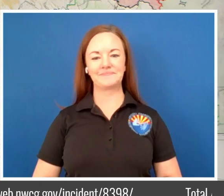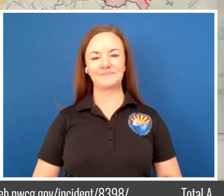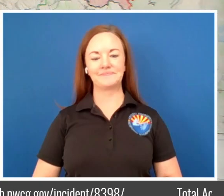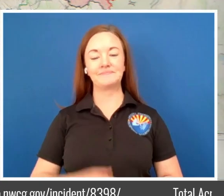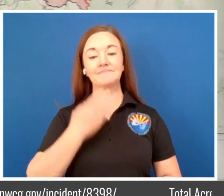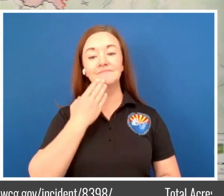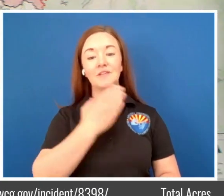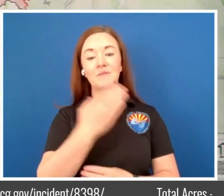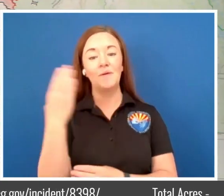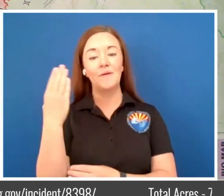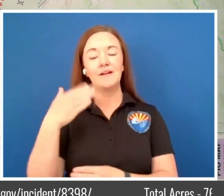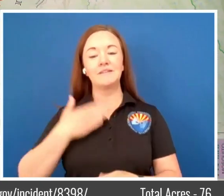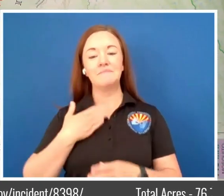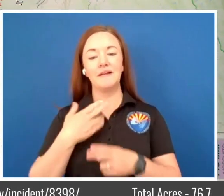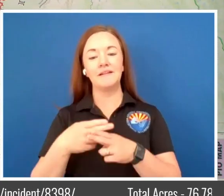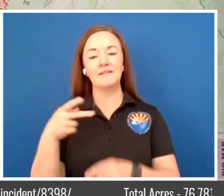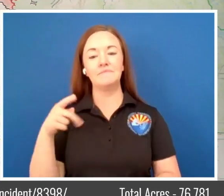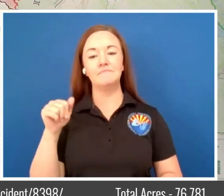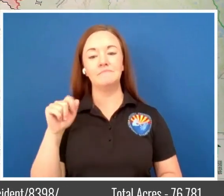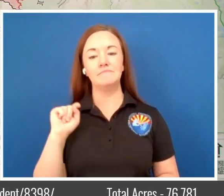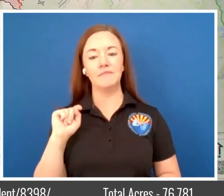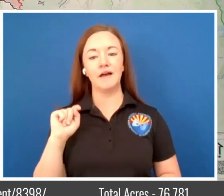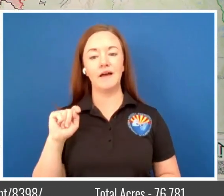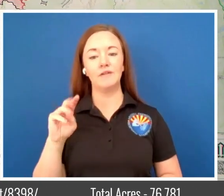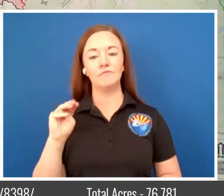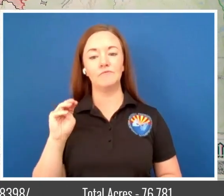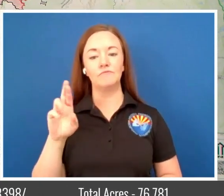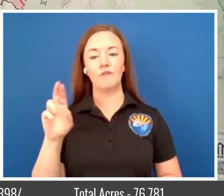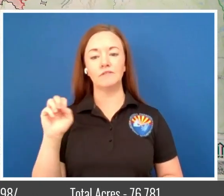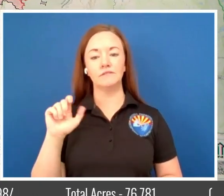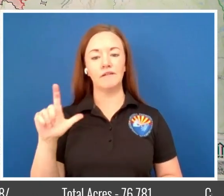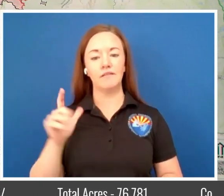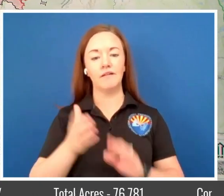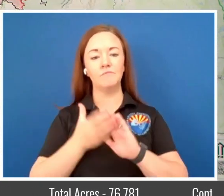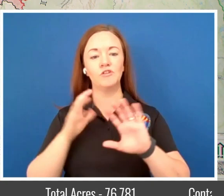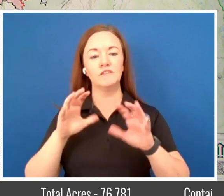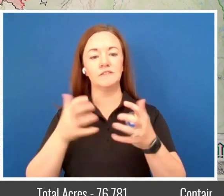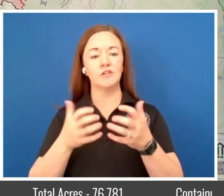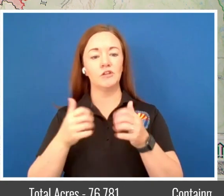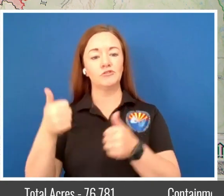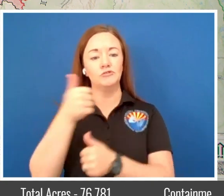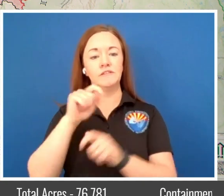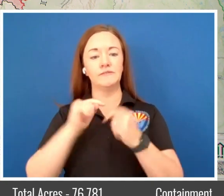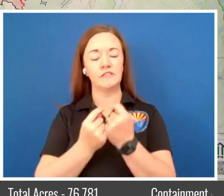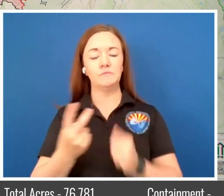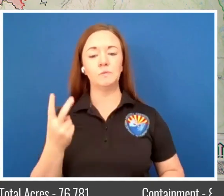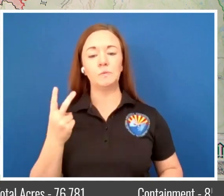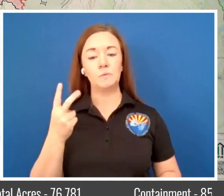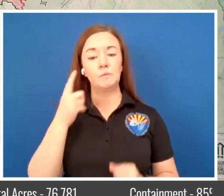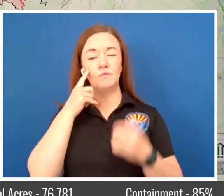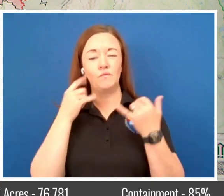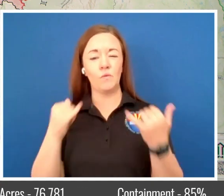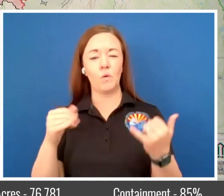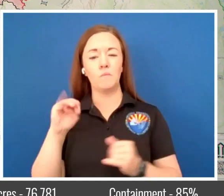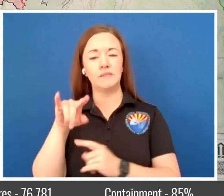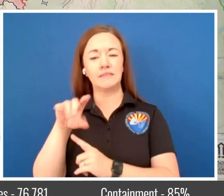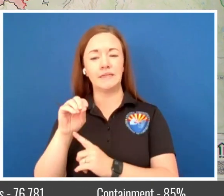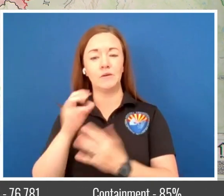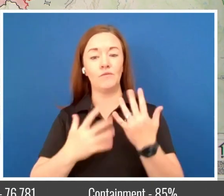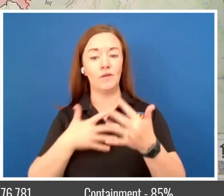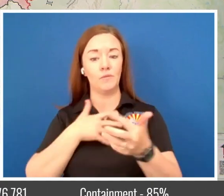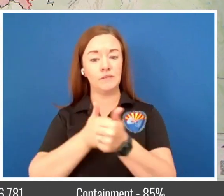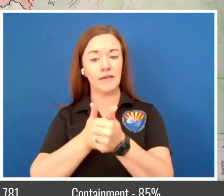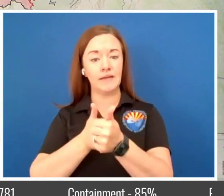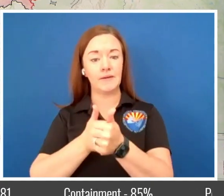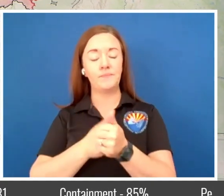Good morning, Pat Russell, Operations Section Chief, Team 2, with our morning update on the fire. Our containment has